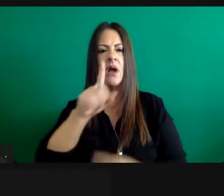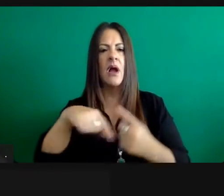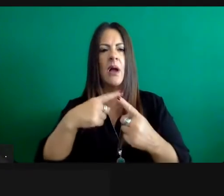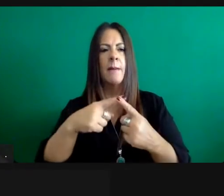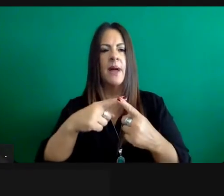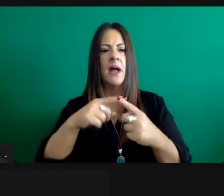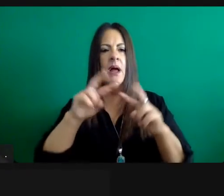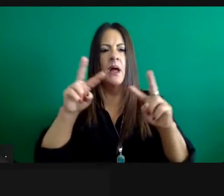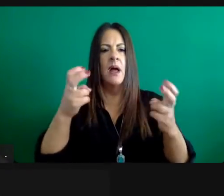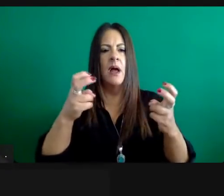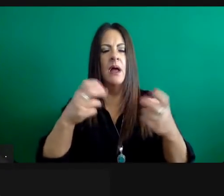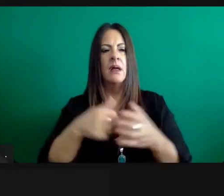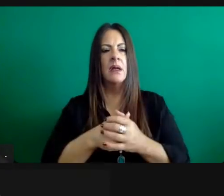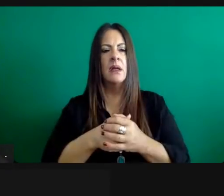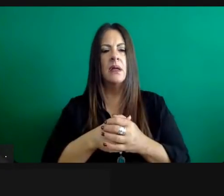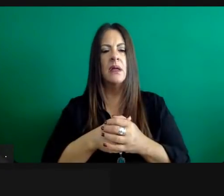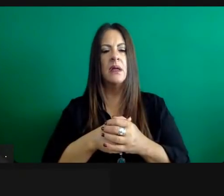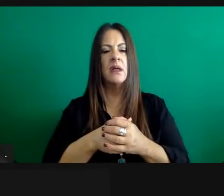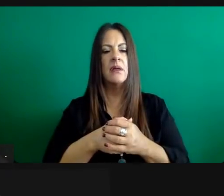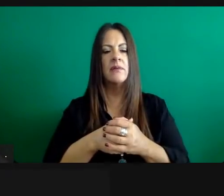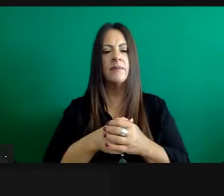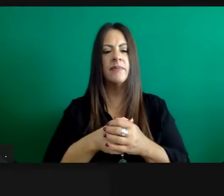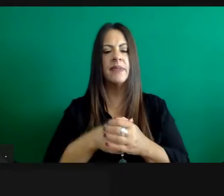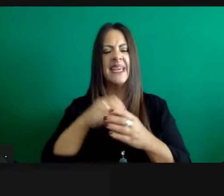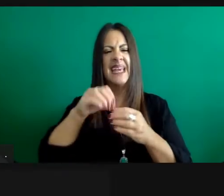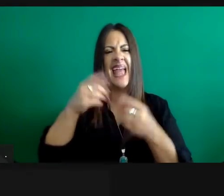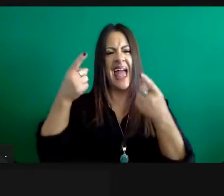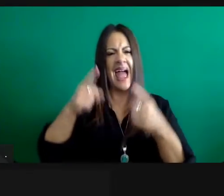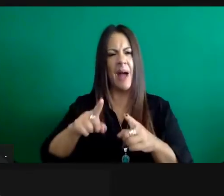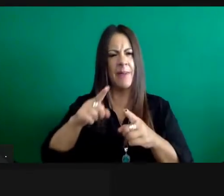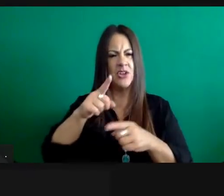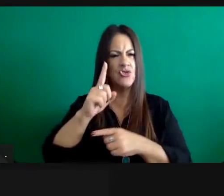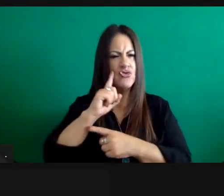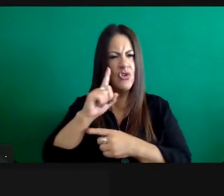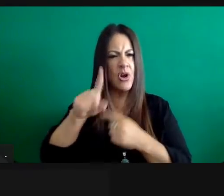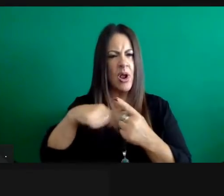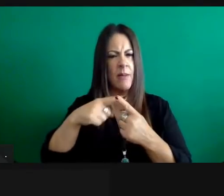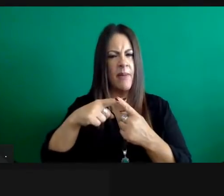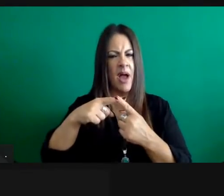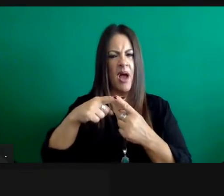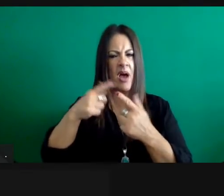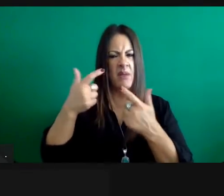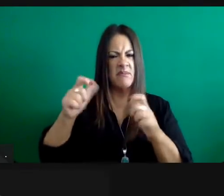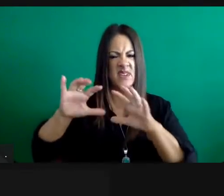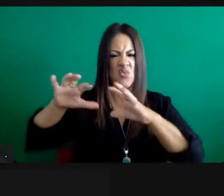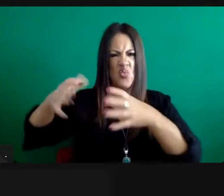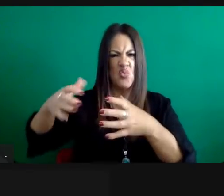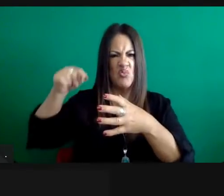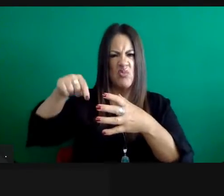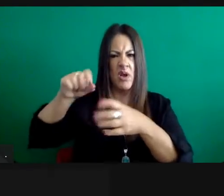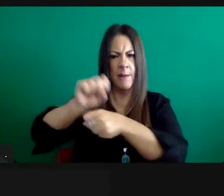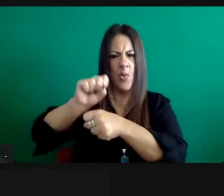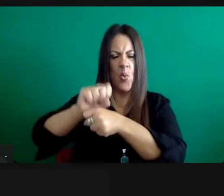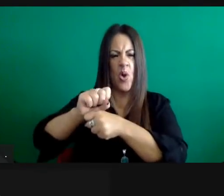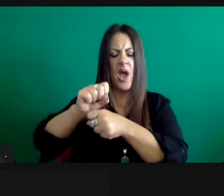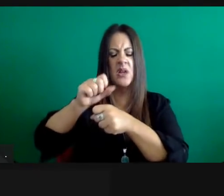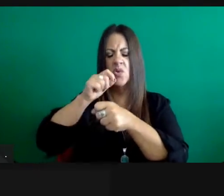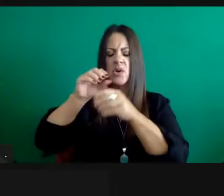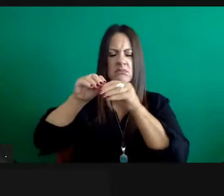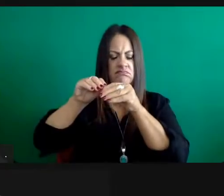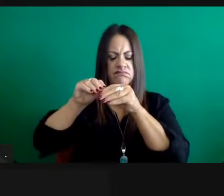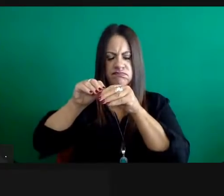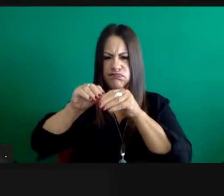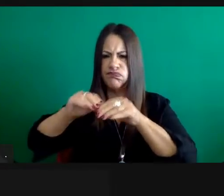cases among workers at the foster farm plants in the Central Valley. Do you have a sense for why this continues to happen and what should be done to protect workers?